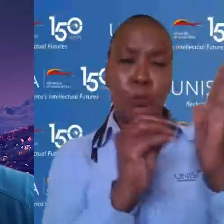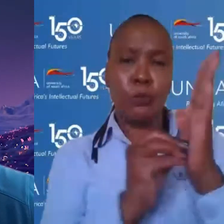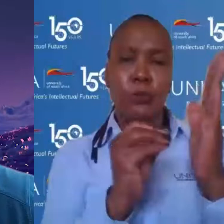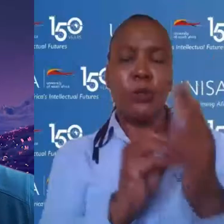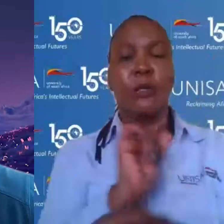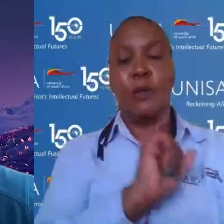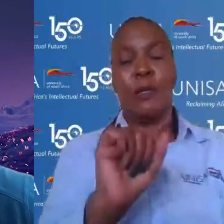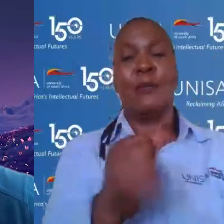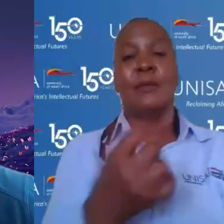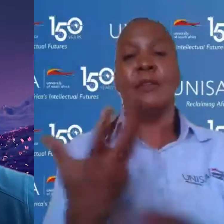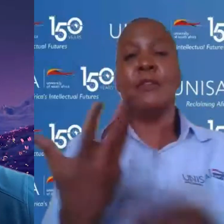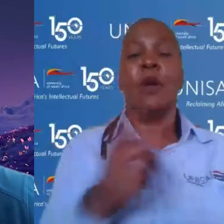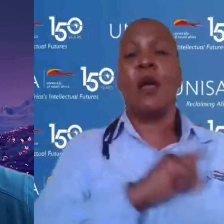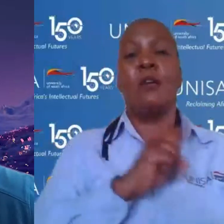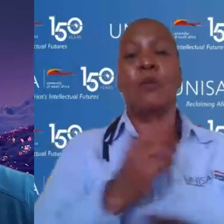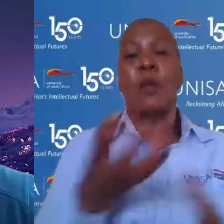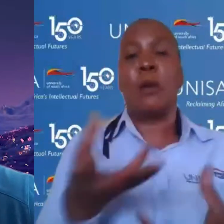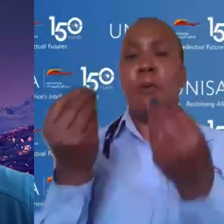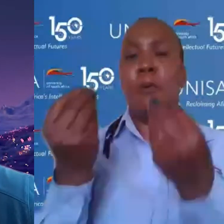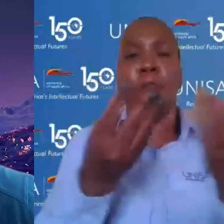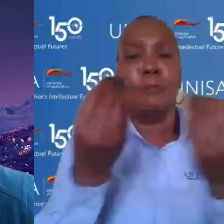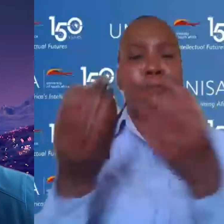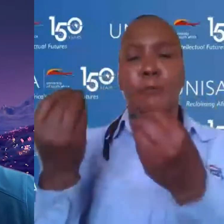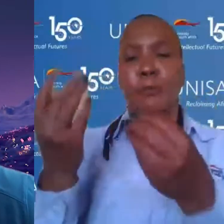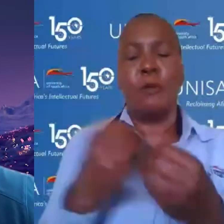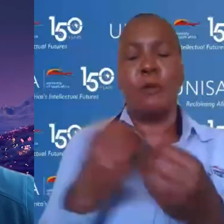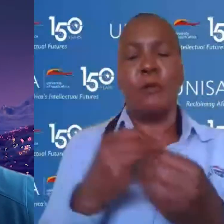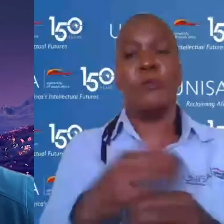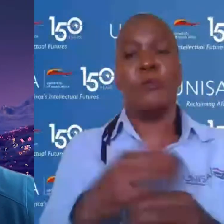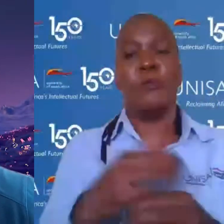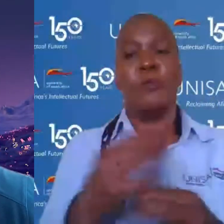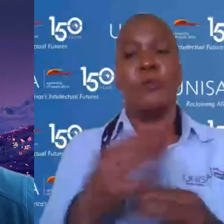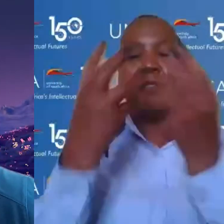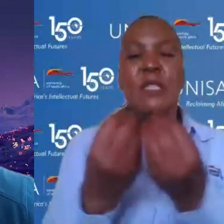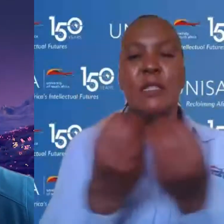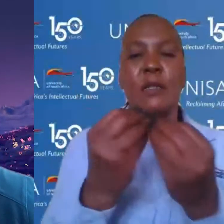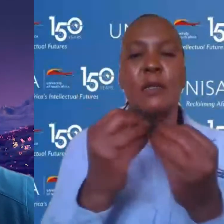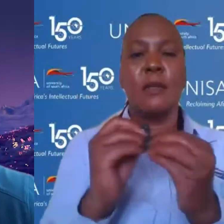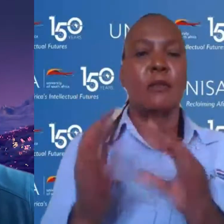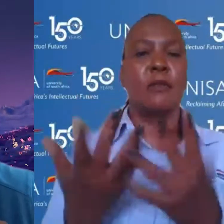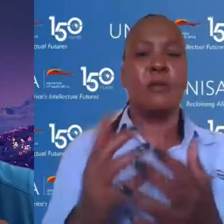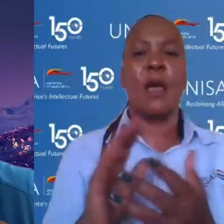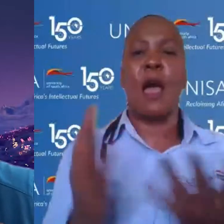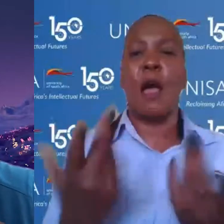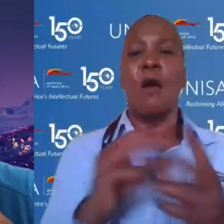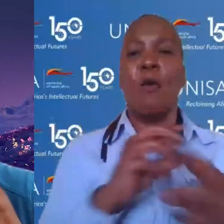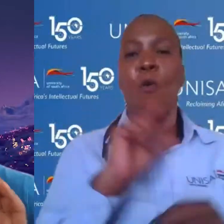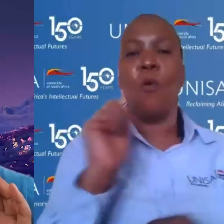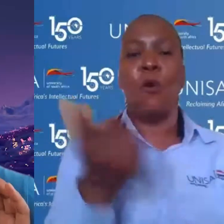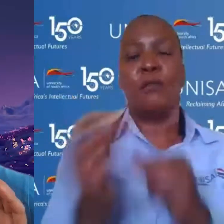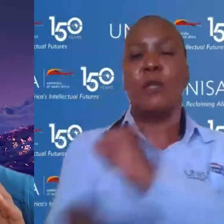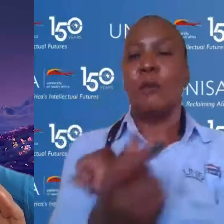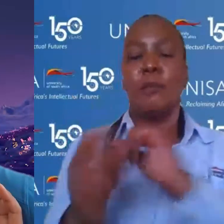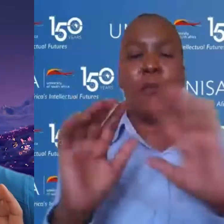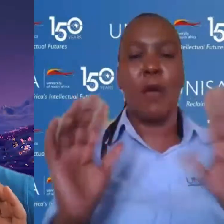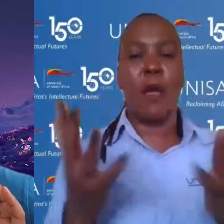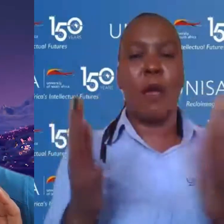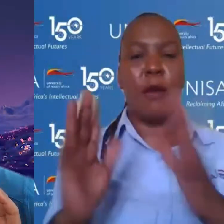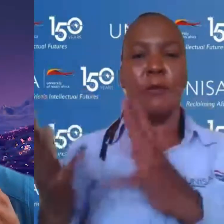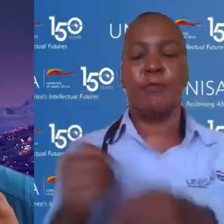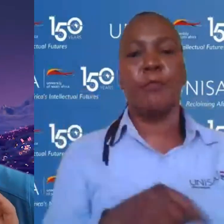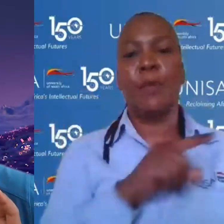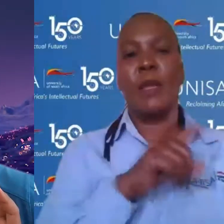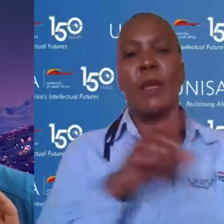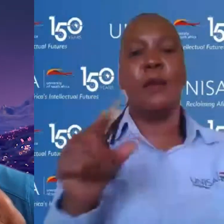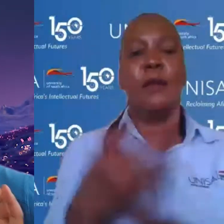you can have a device and you know how all of that is going to happen. So it will be a very, very